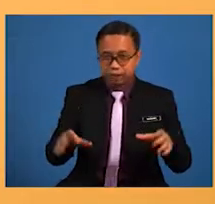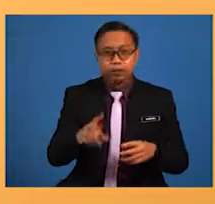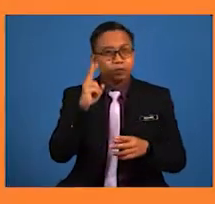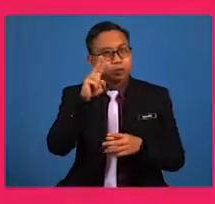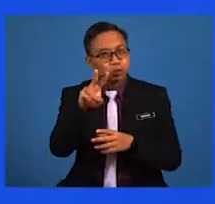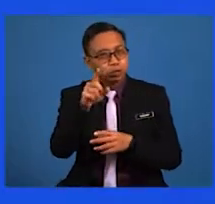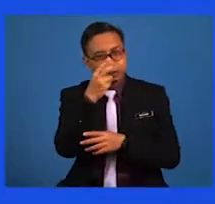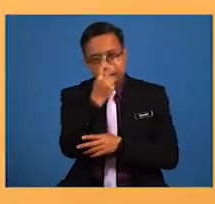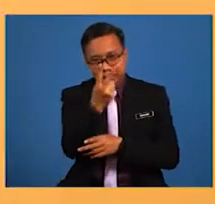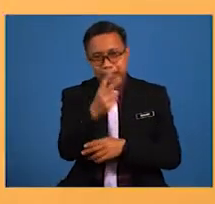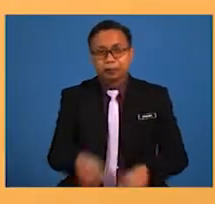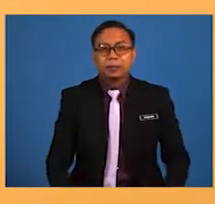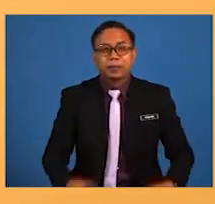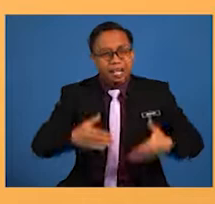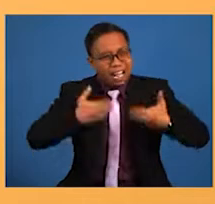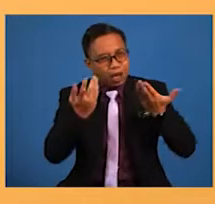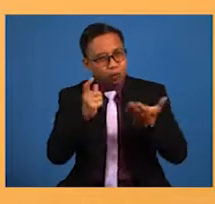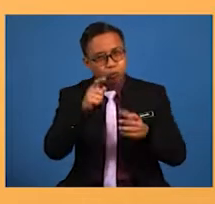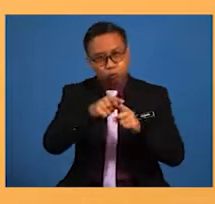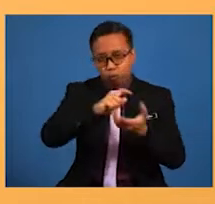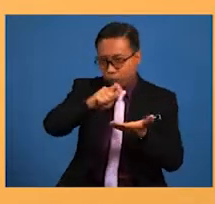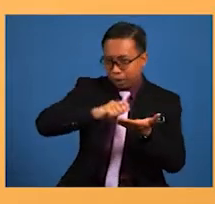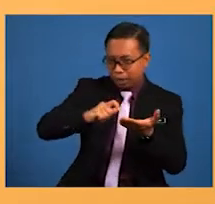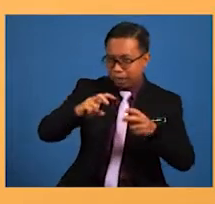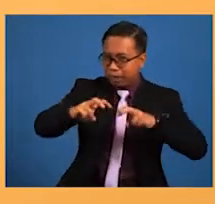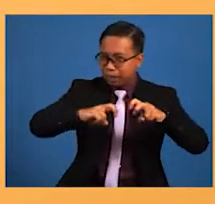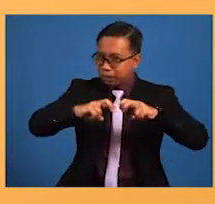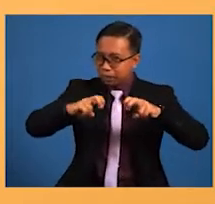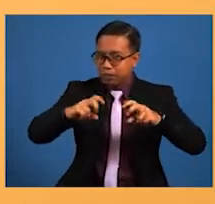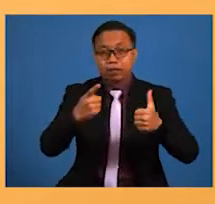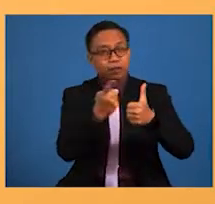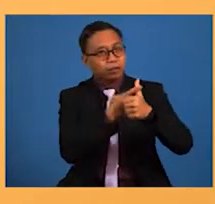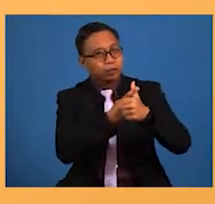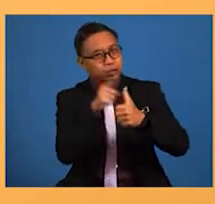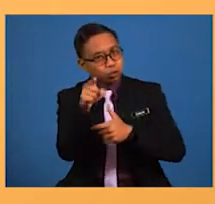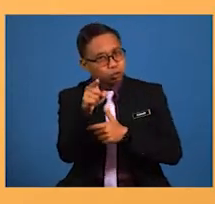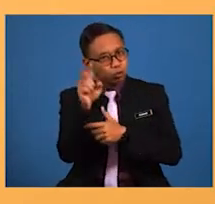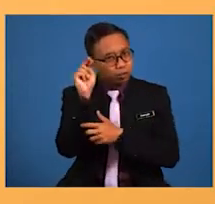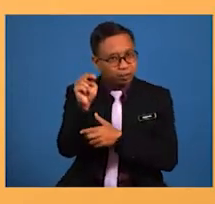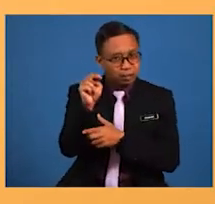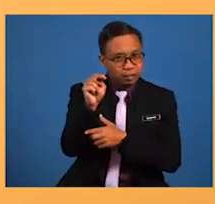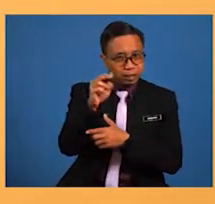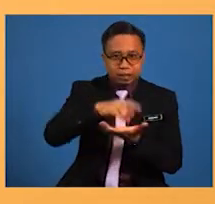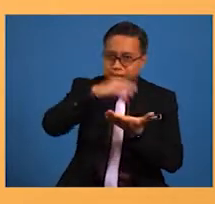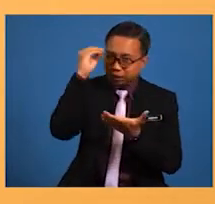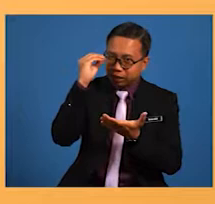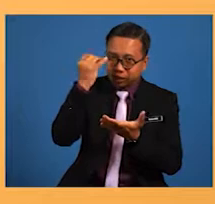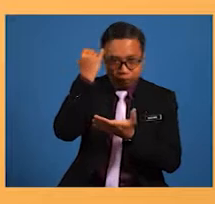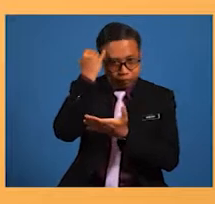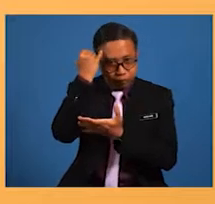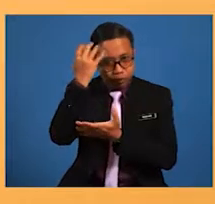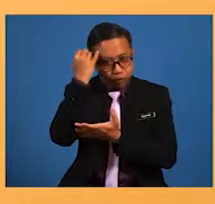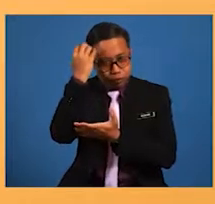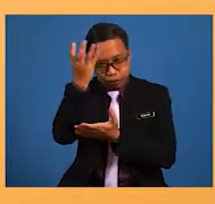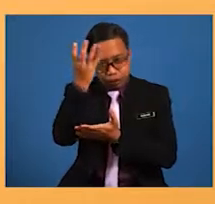see. How to write an analysis? First, you need to study the information in the visuals